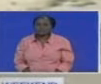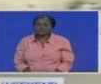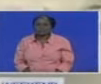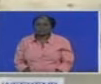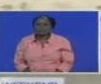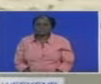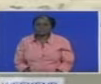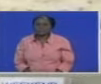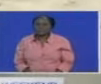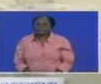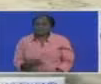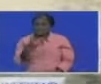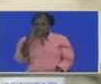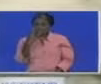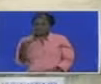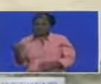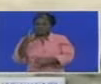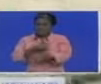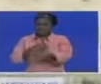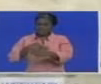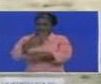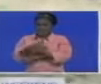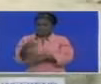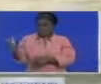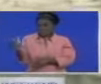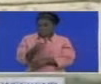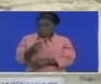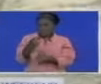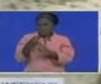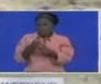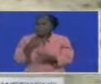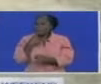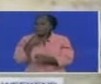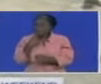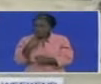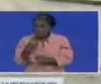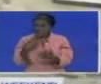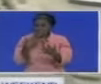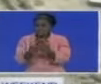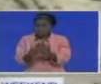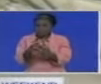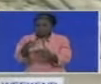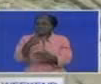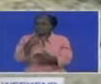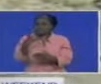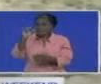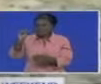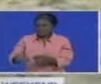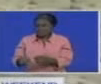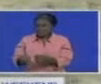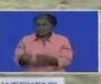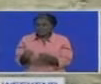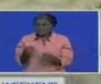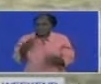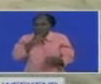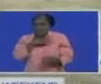Four days after armed bandits said to be from the Pokot community laid siege in Lorogon area of Turkana South, tension remains